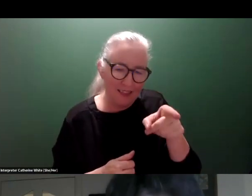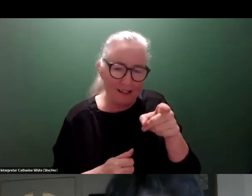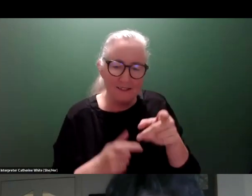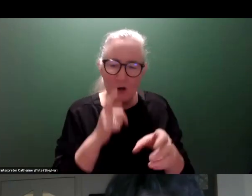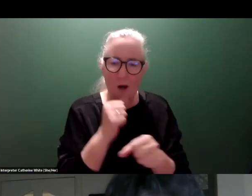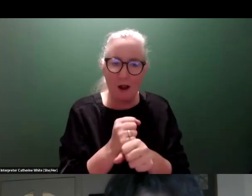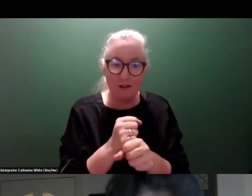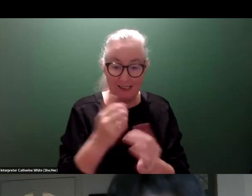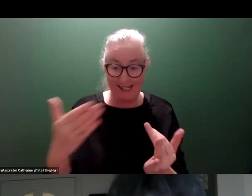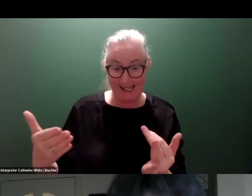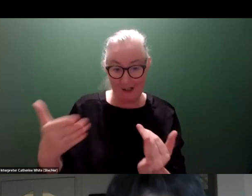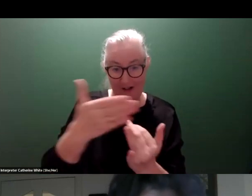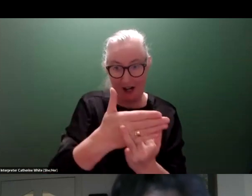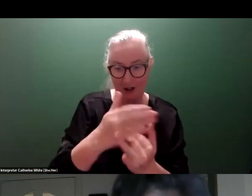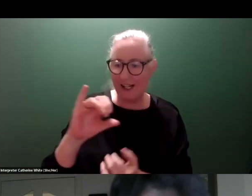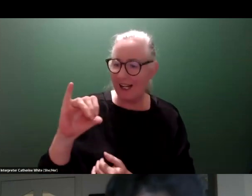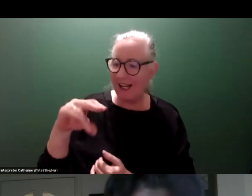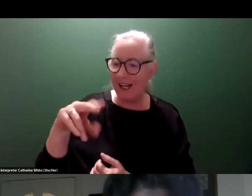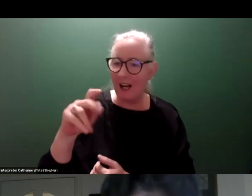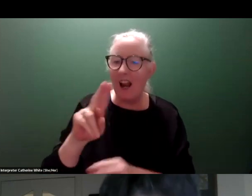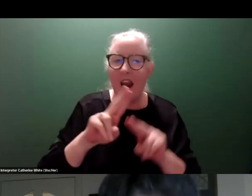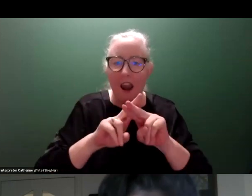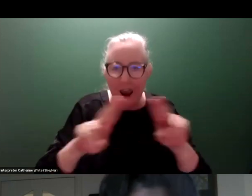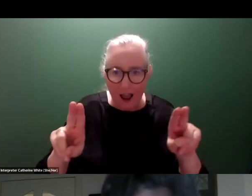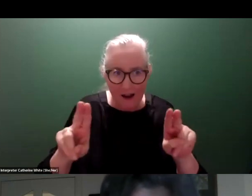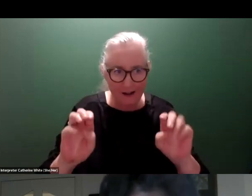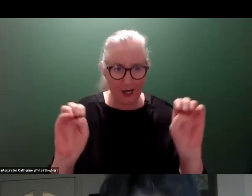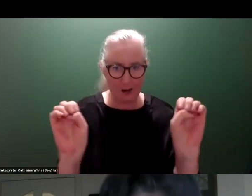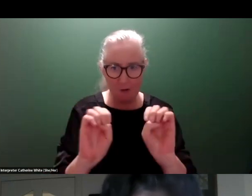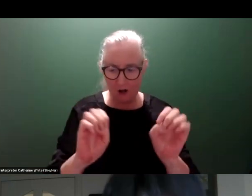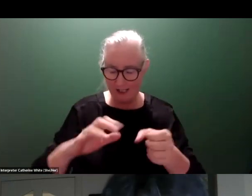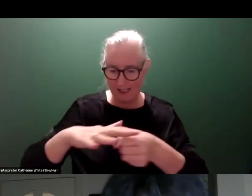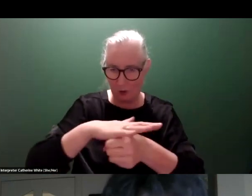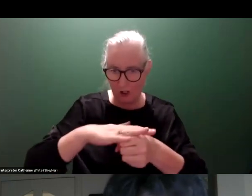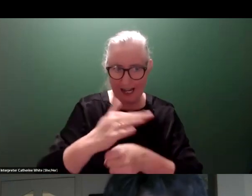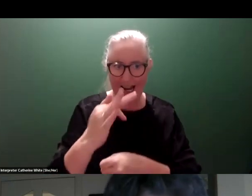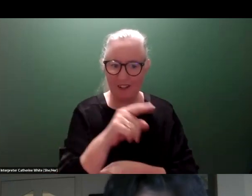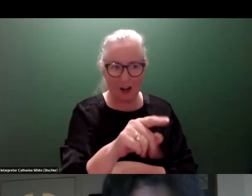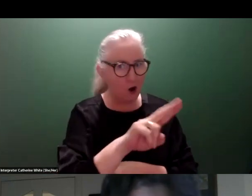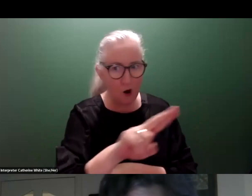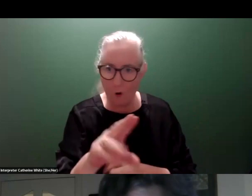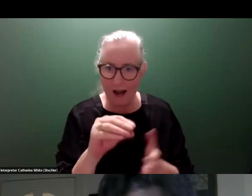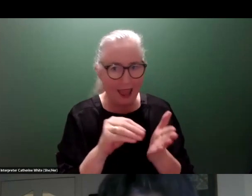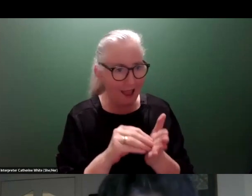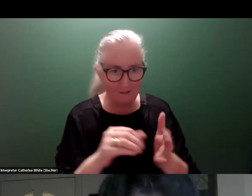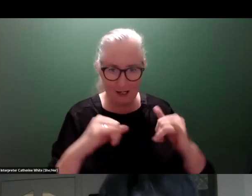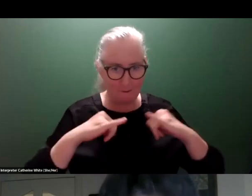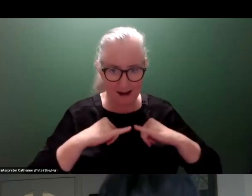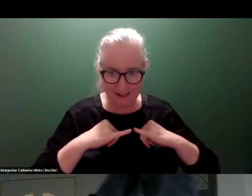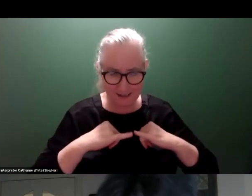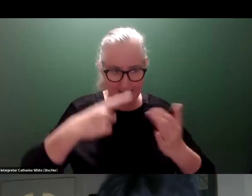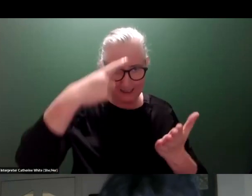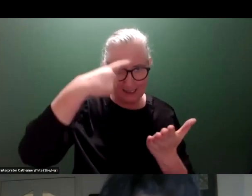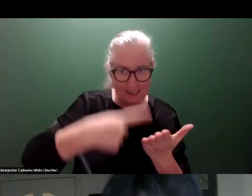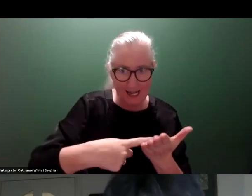an intervention in a non-emergency situation where a person lacks capacity to decide about